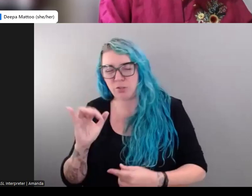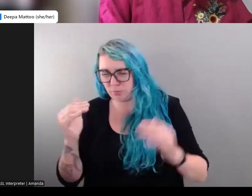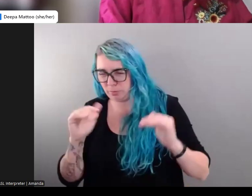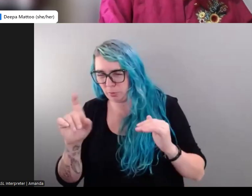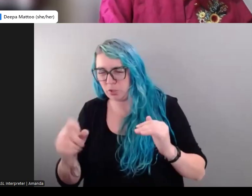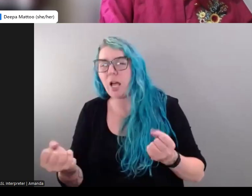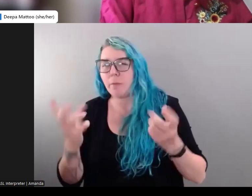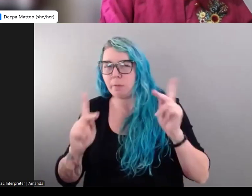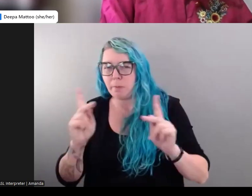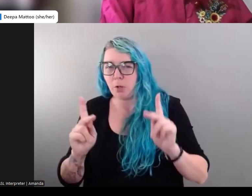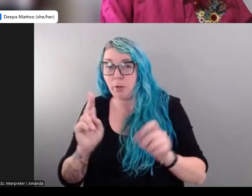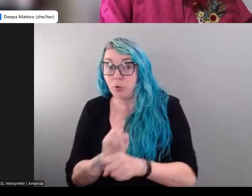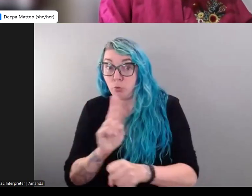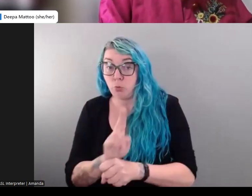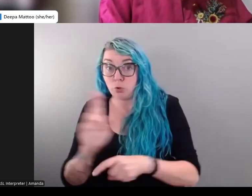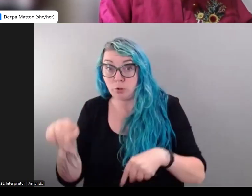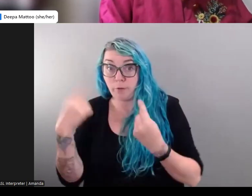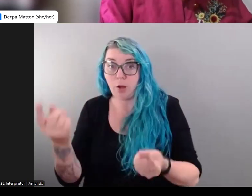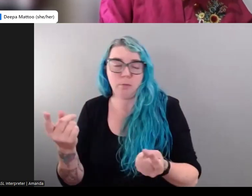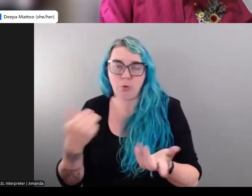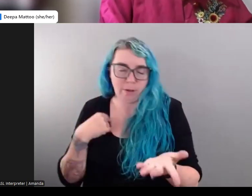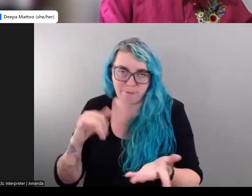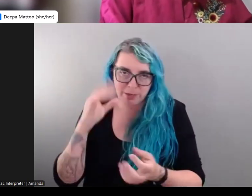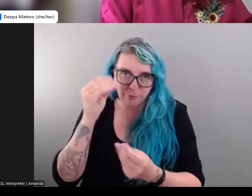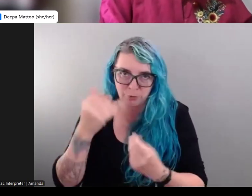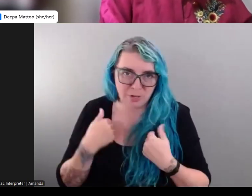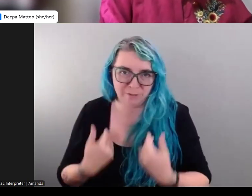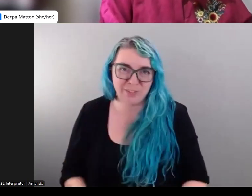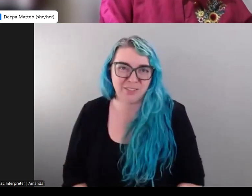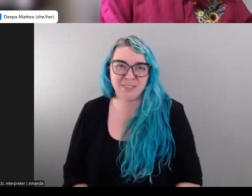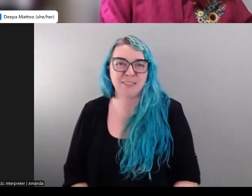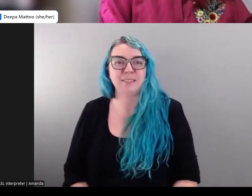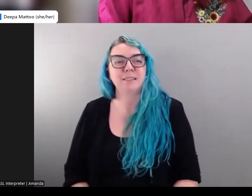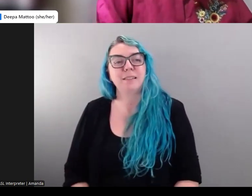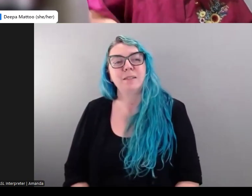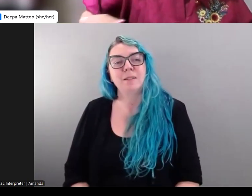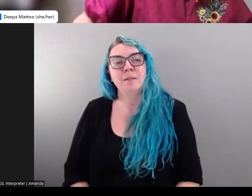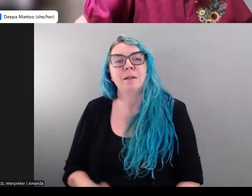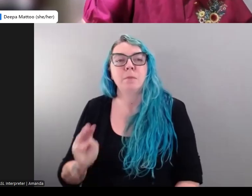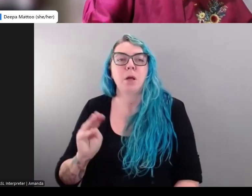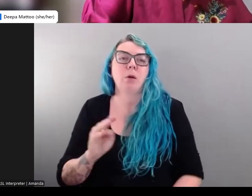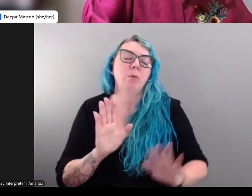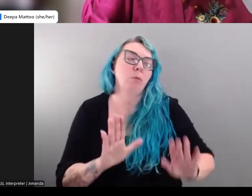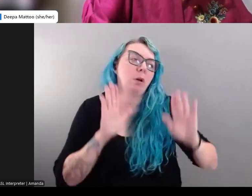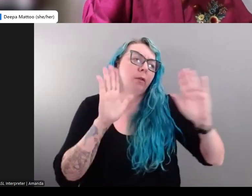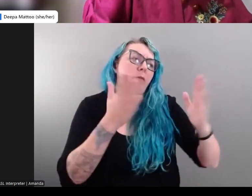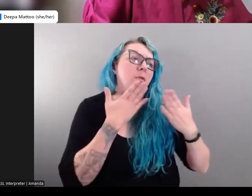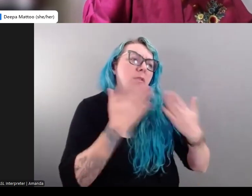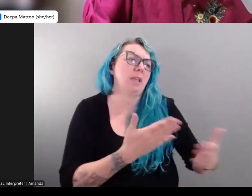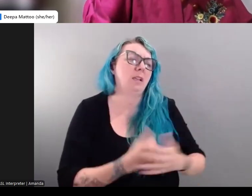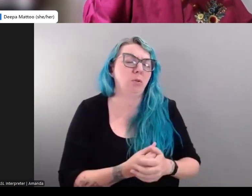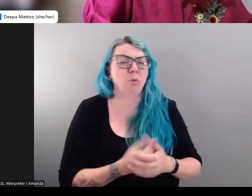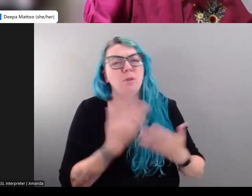data, unfortunately, we don't have handy, but maybe in future presentations we will get. Wonderful. Thank you both,